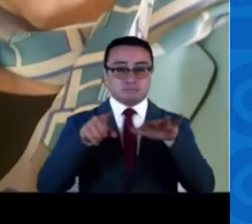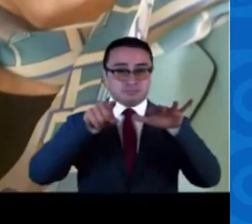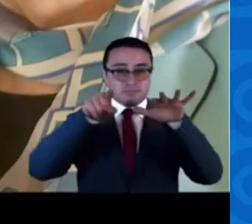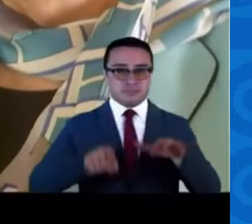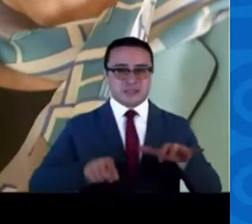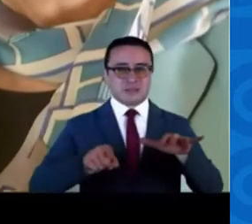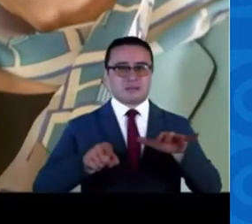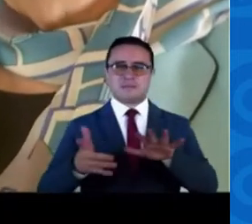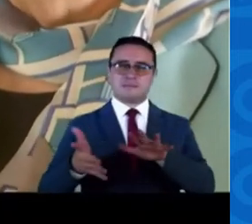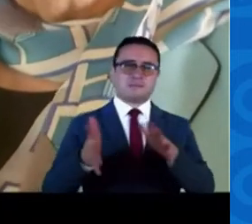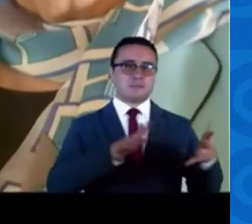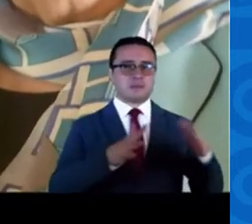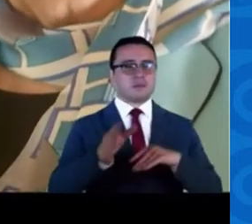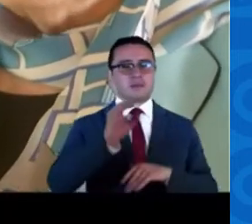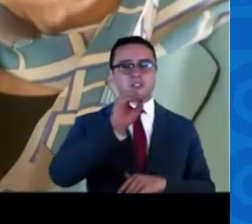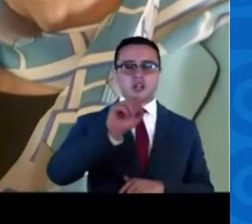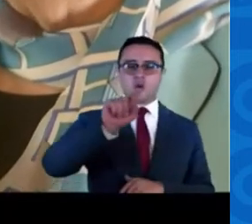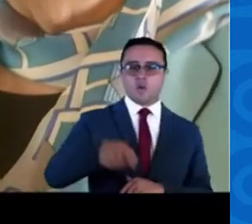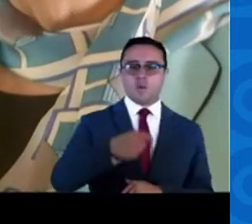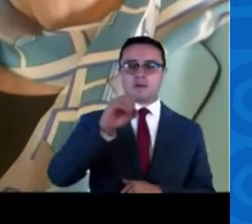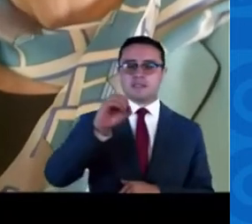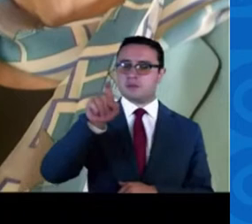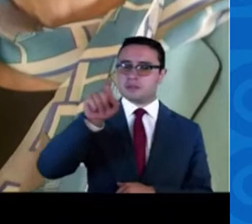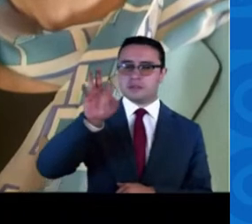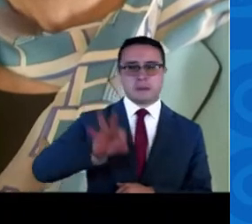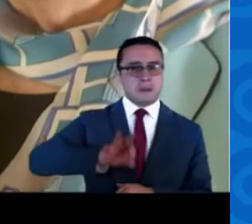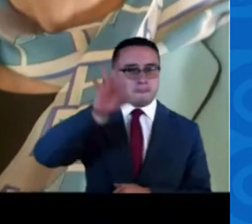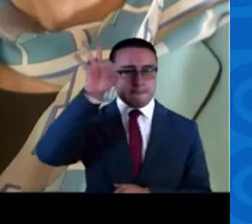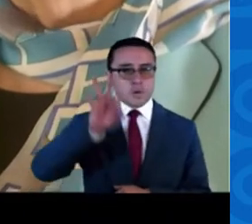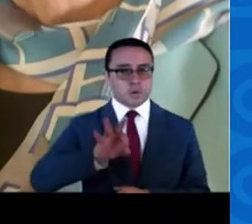hunger, we believe that could cost between